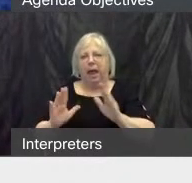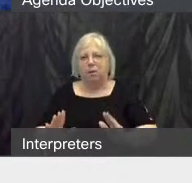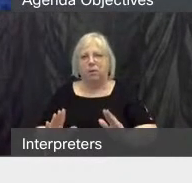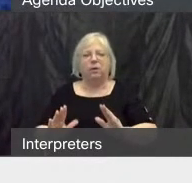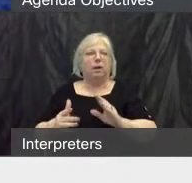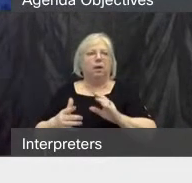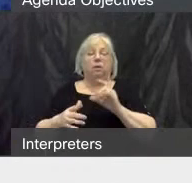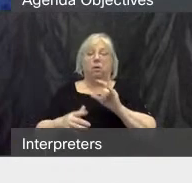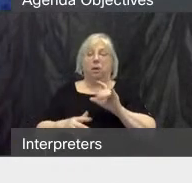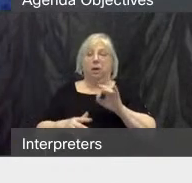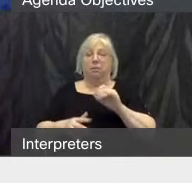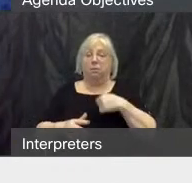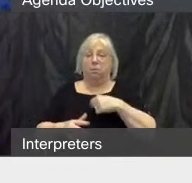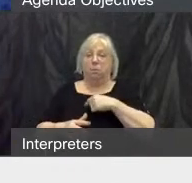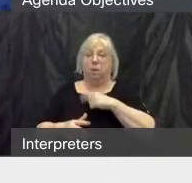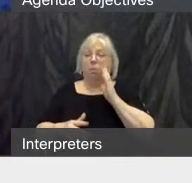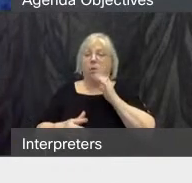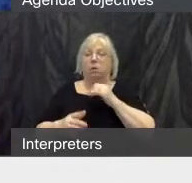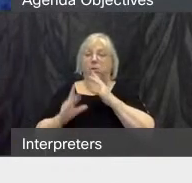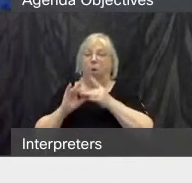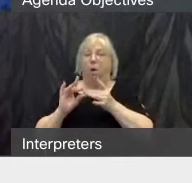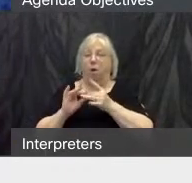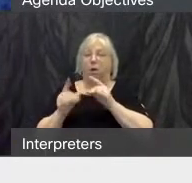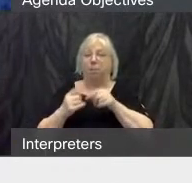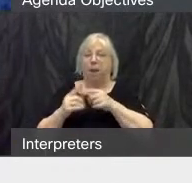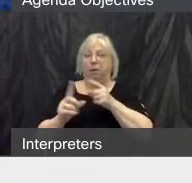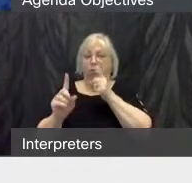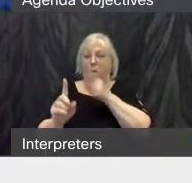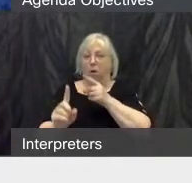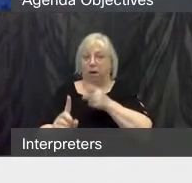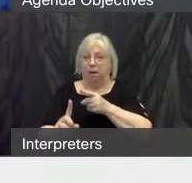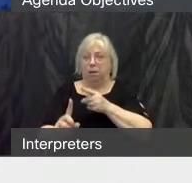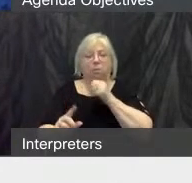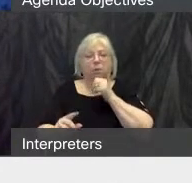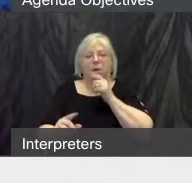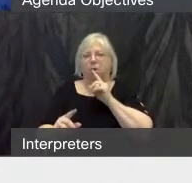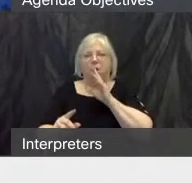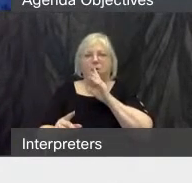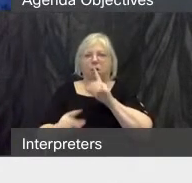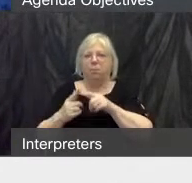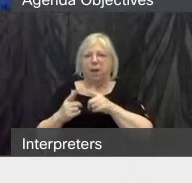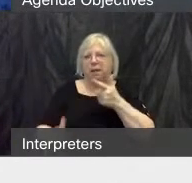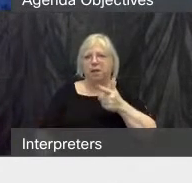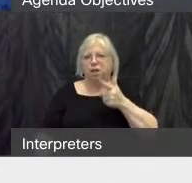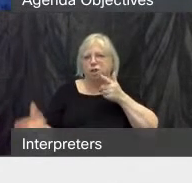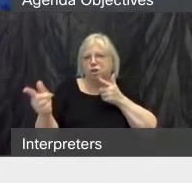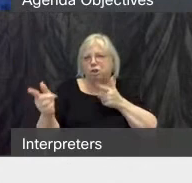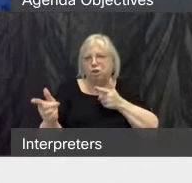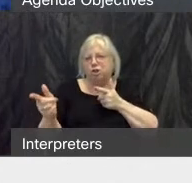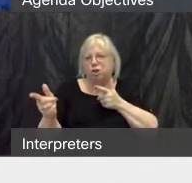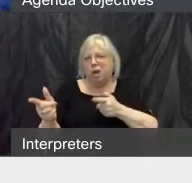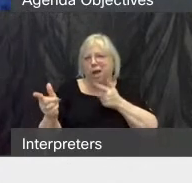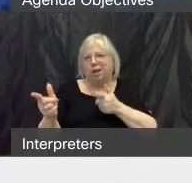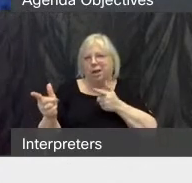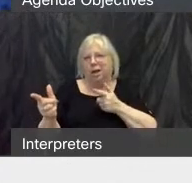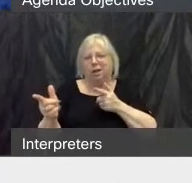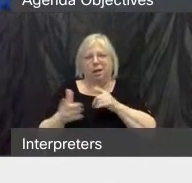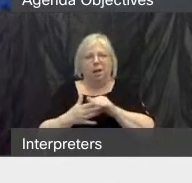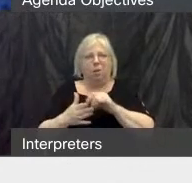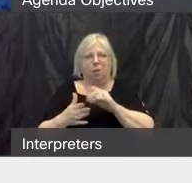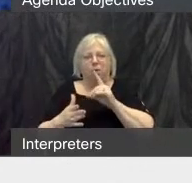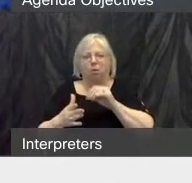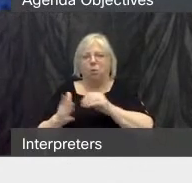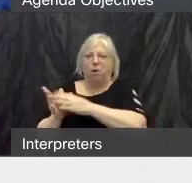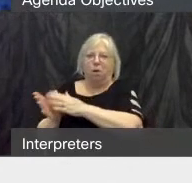And so if we're gonna talk about targeted, we're not talking about shotgunning where we're doing it